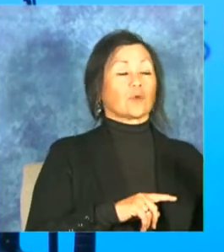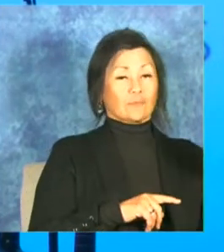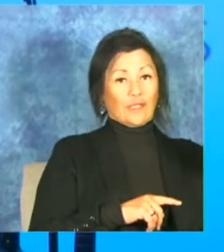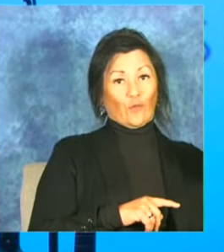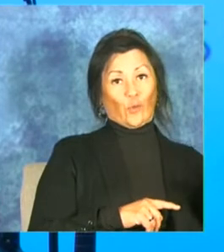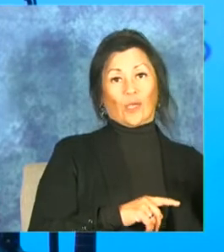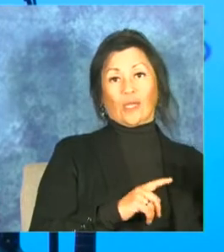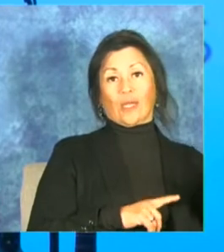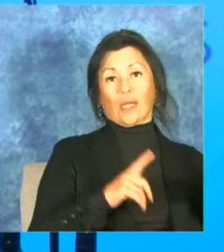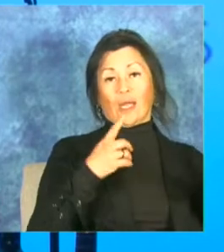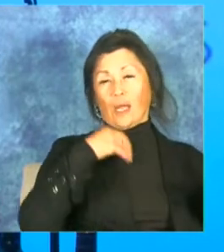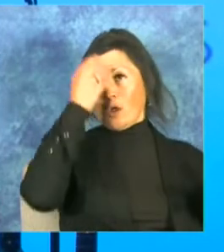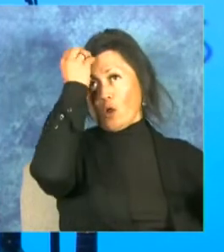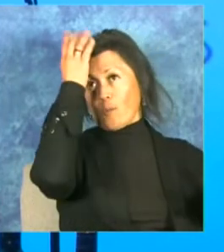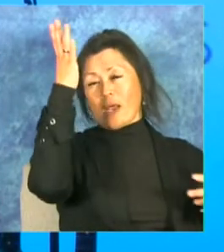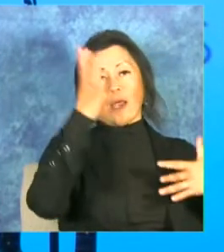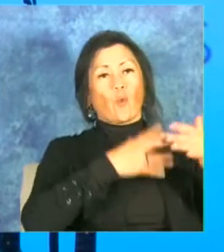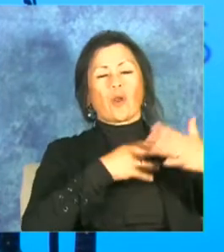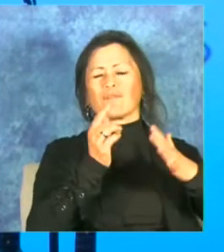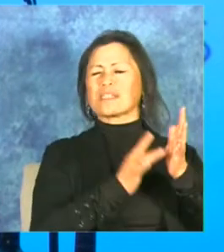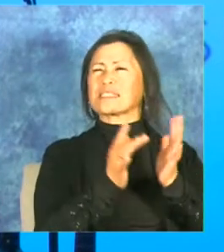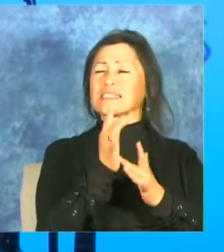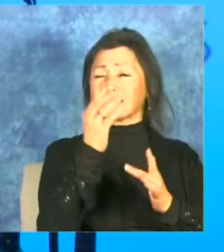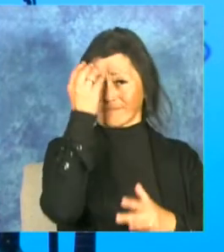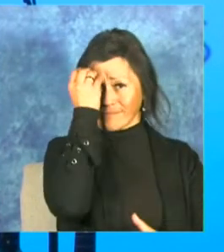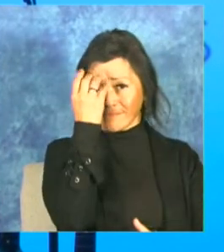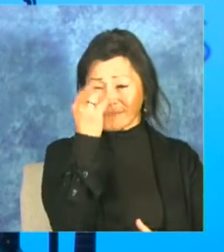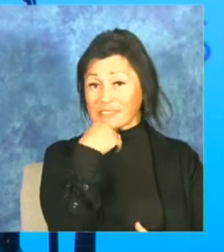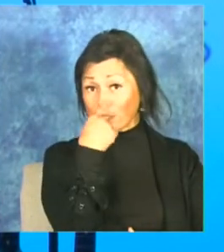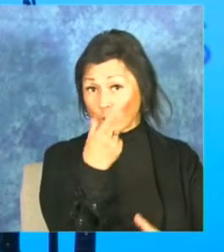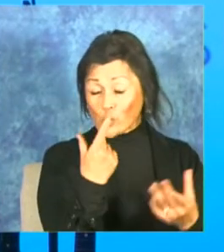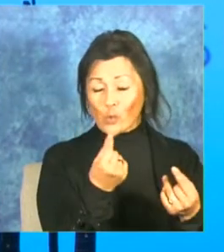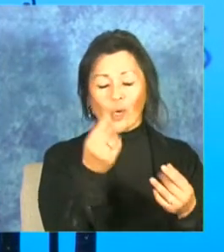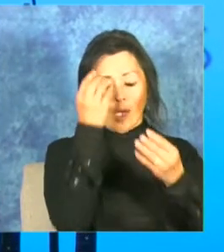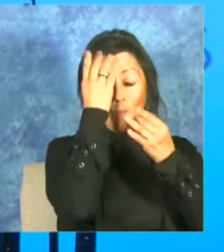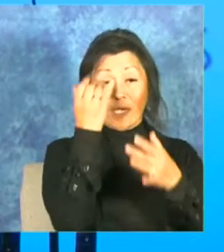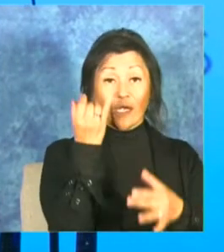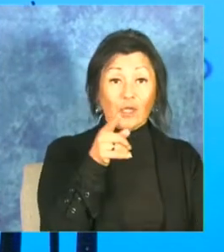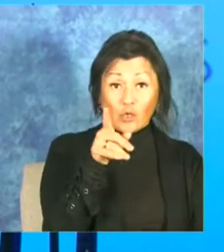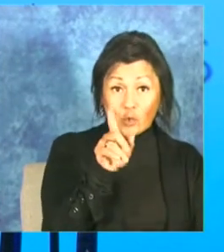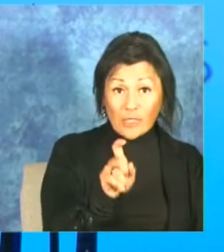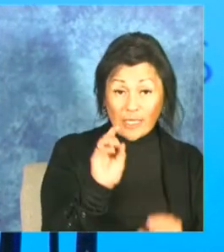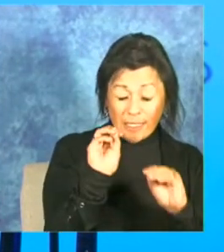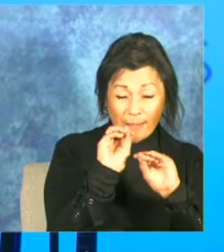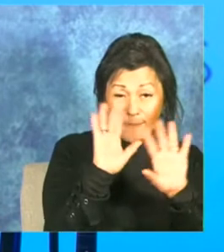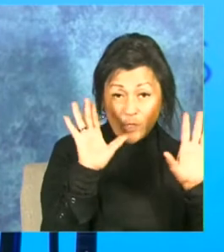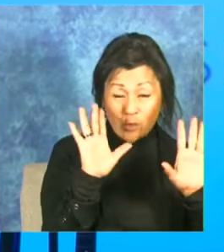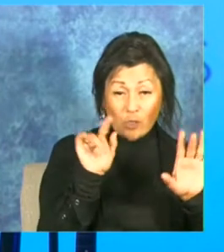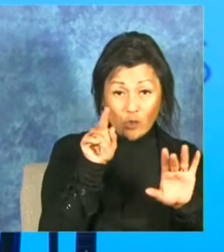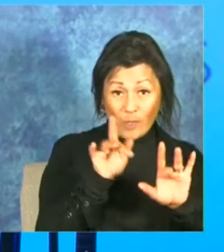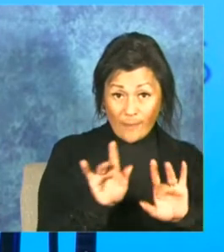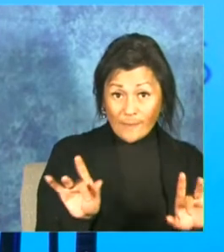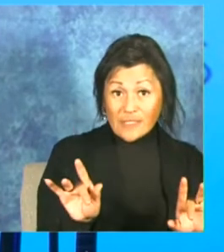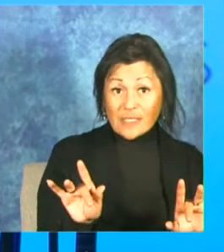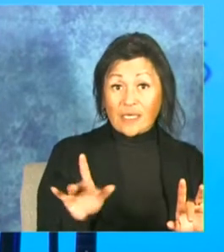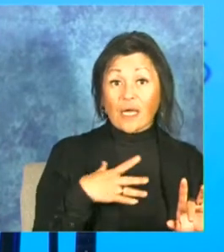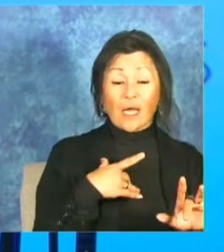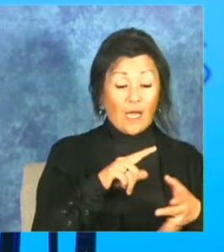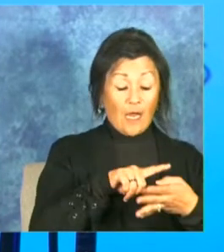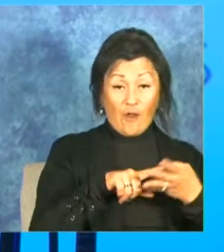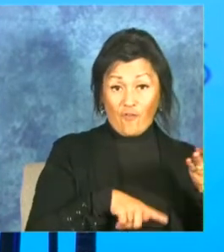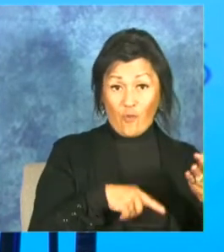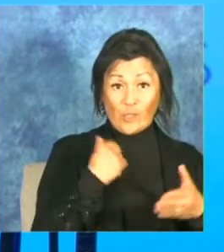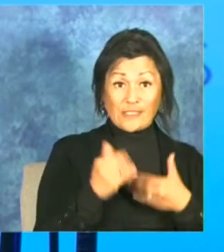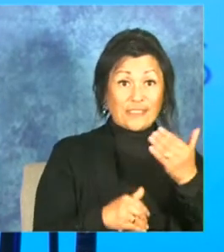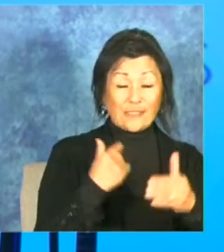to do is obey whatever Jesus tells you to do. If you need a miracle today, you're empty. These four